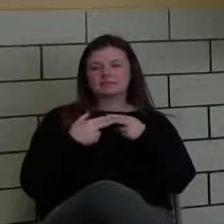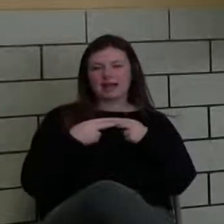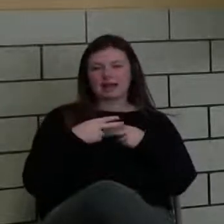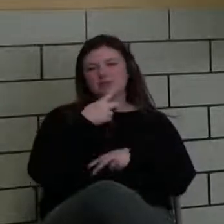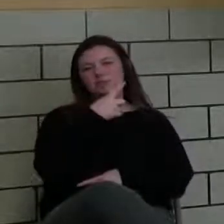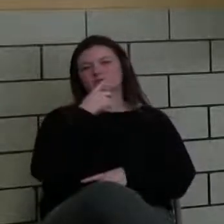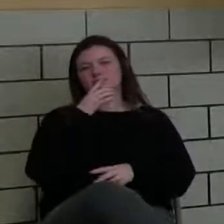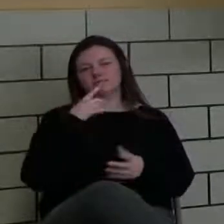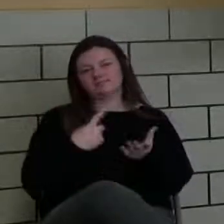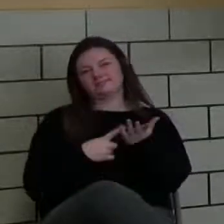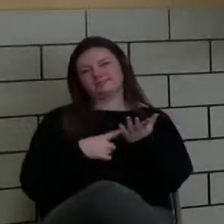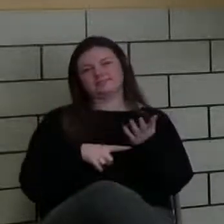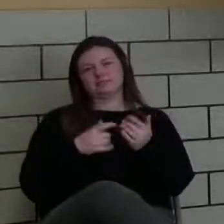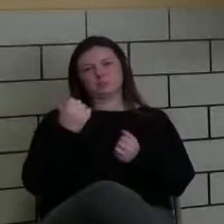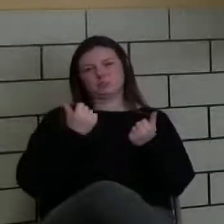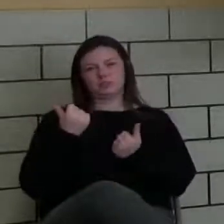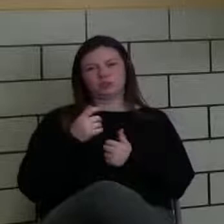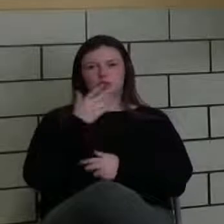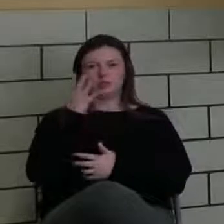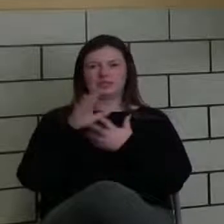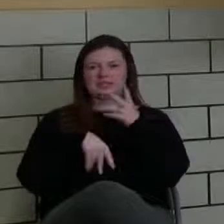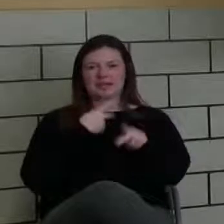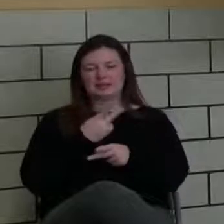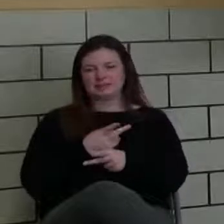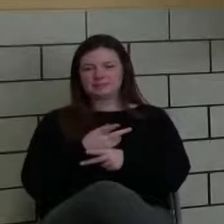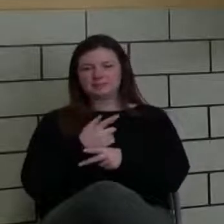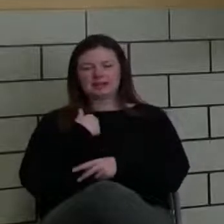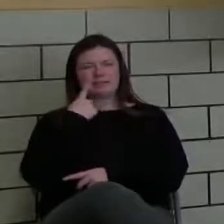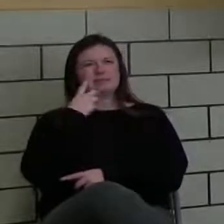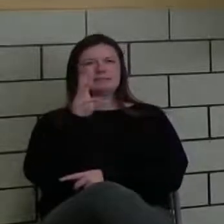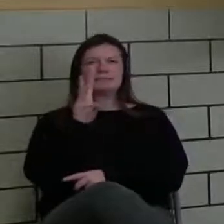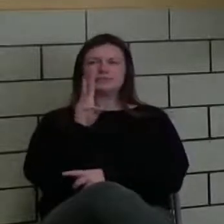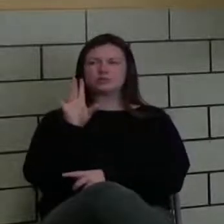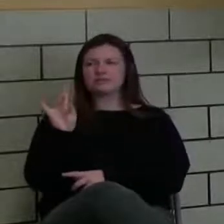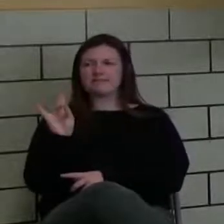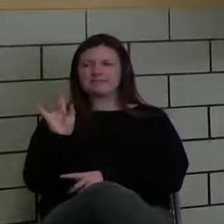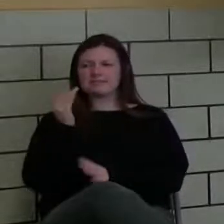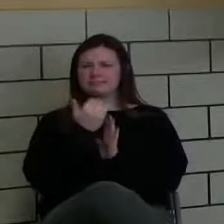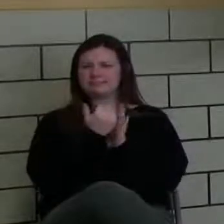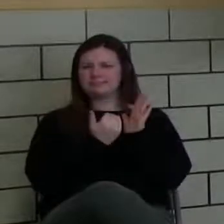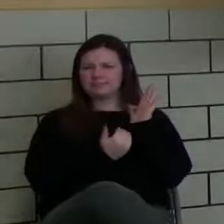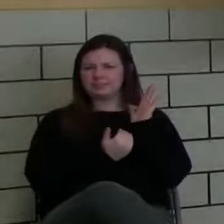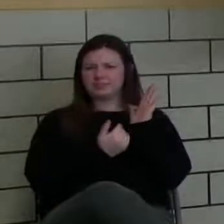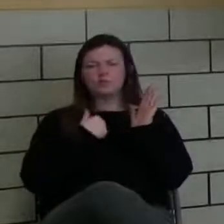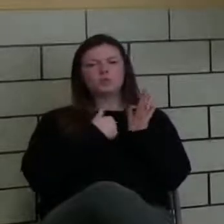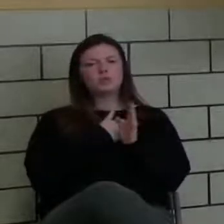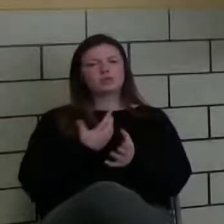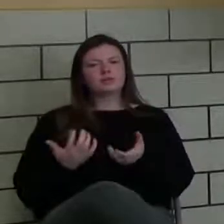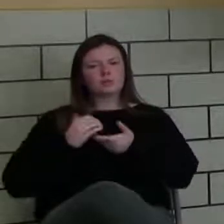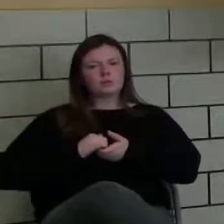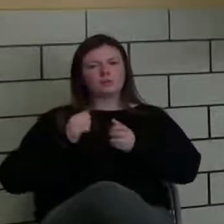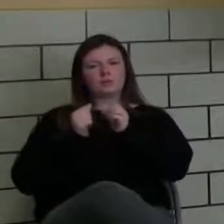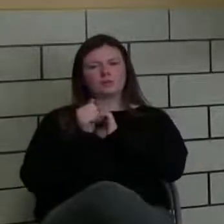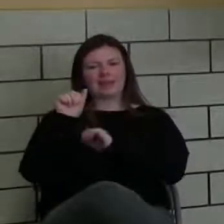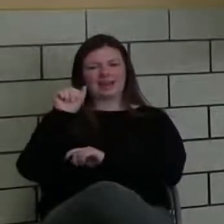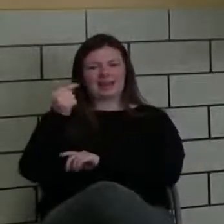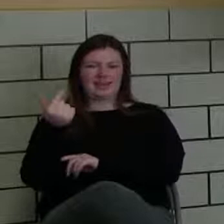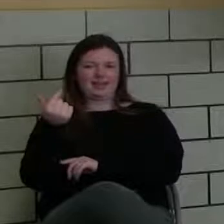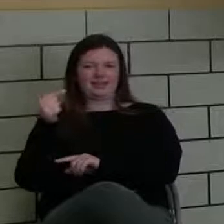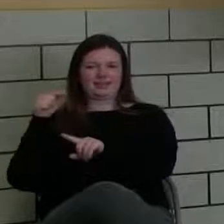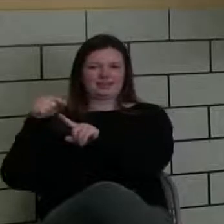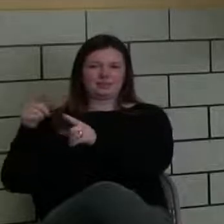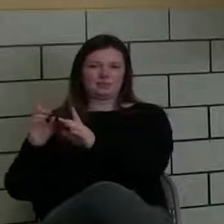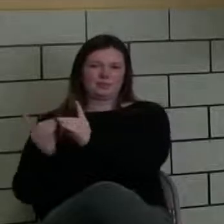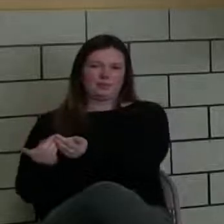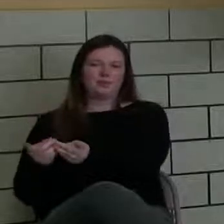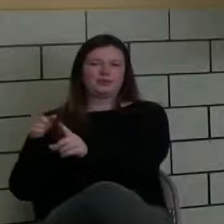types. We worked with the ag extension woman in this area to really kind of, I suggested some, she suggested